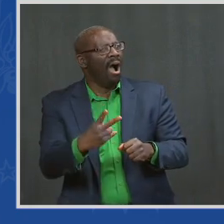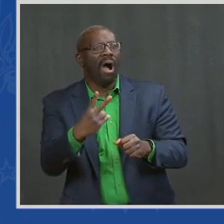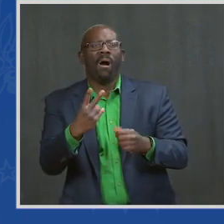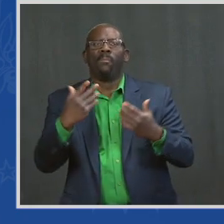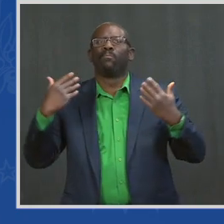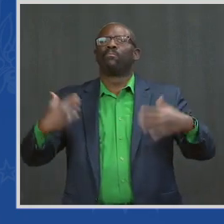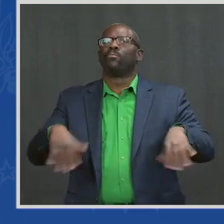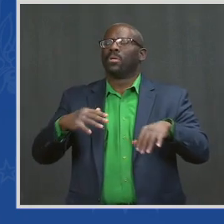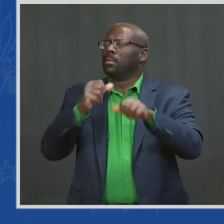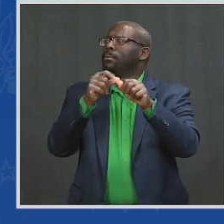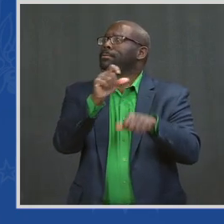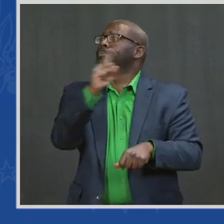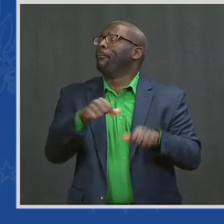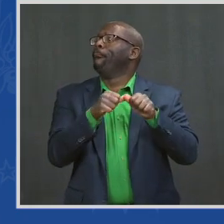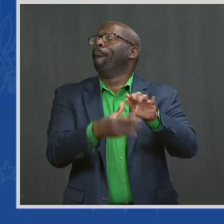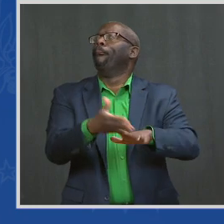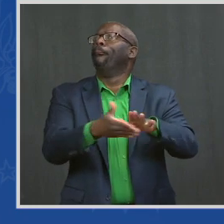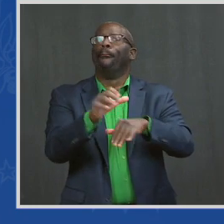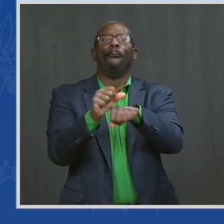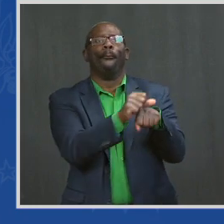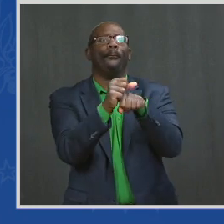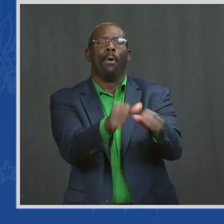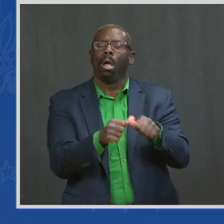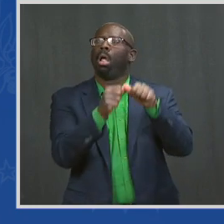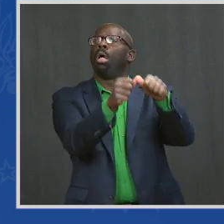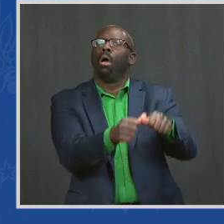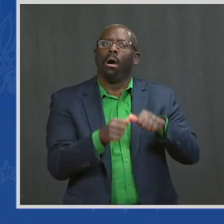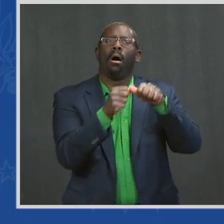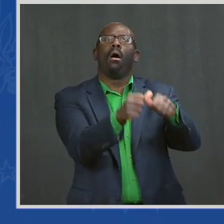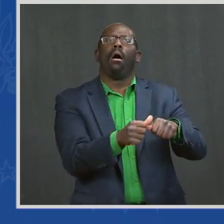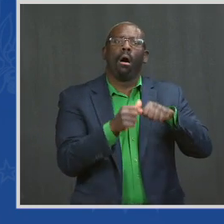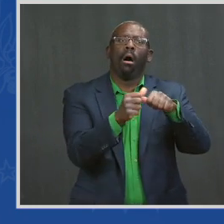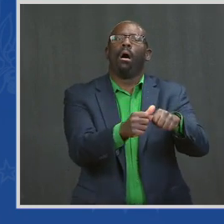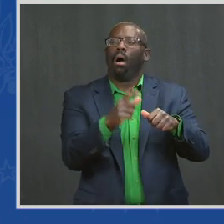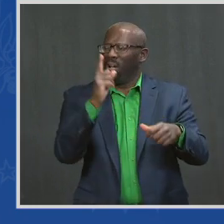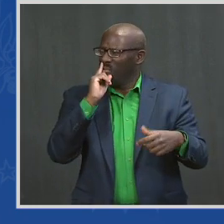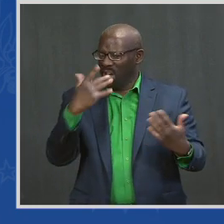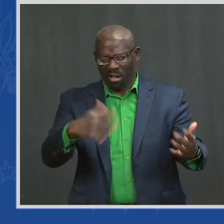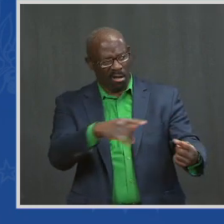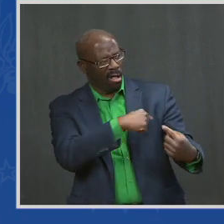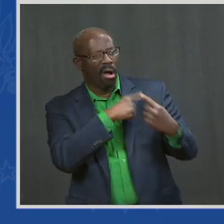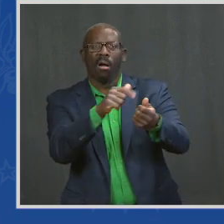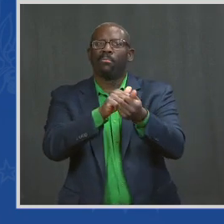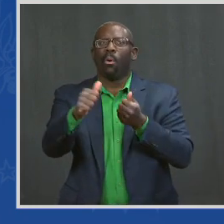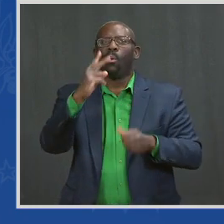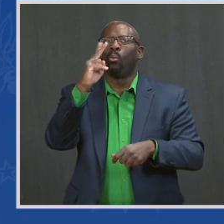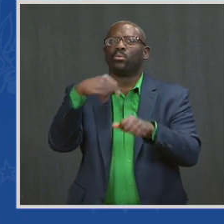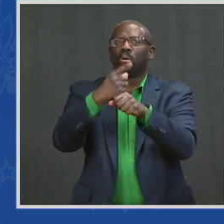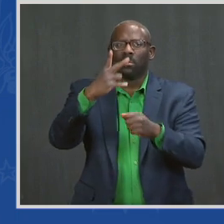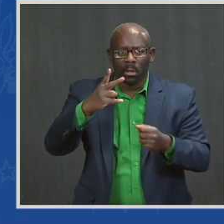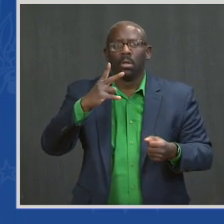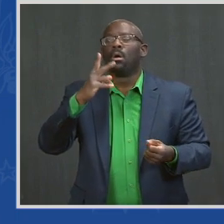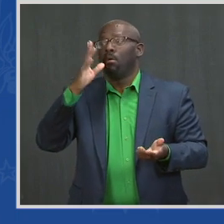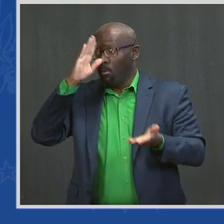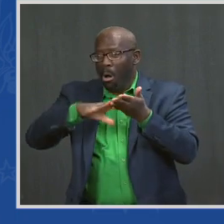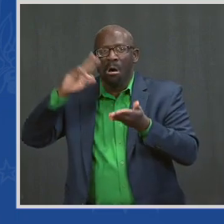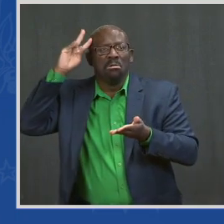in servitude. For more than 2 years, they were intentionally kept from their